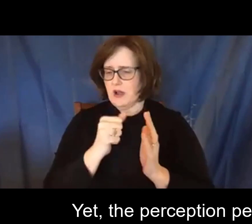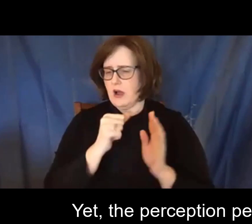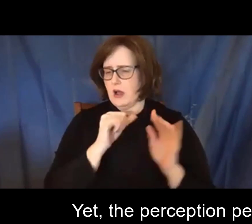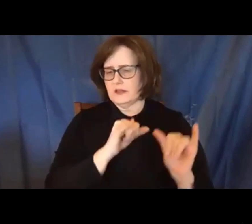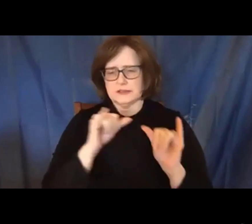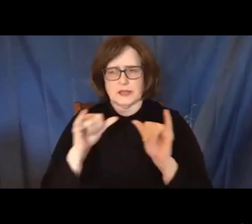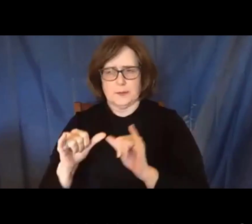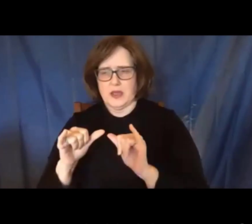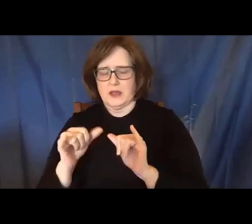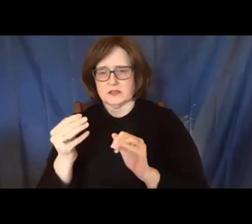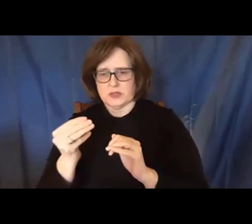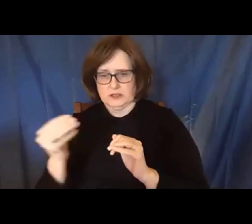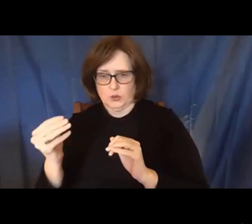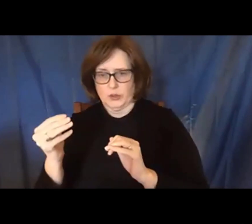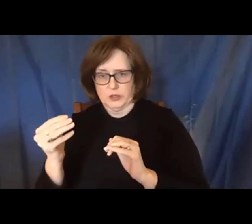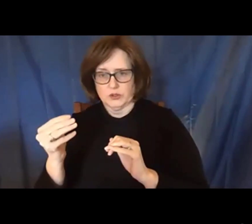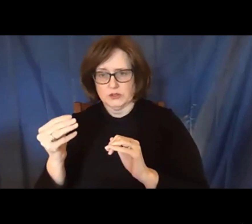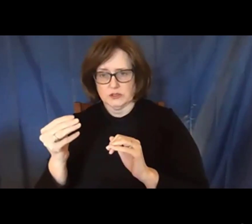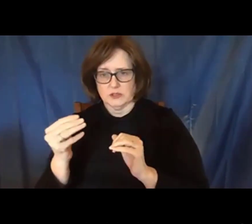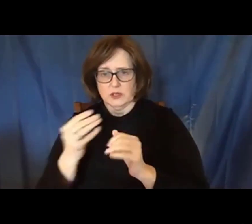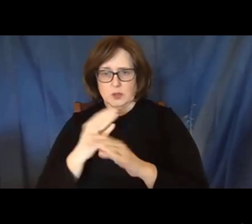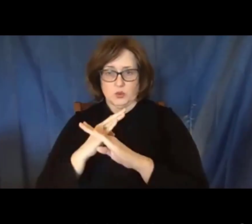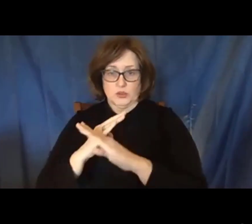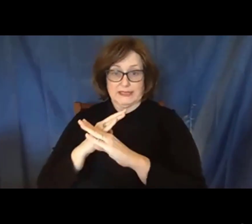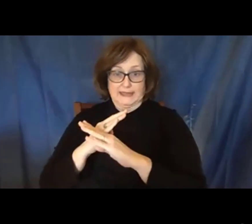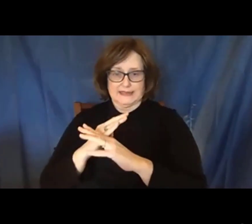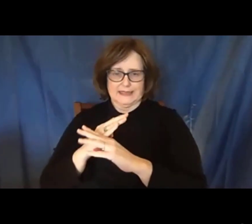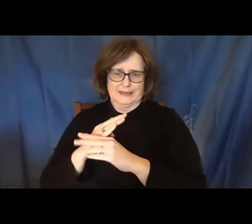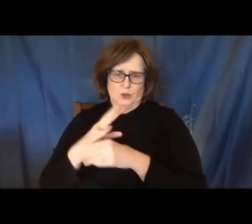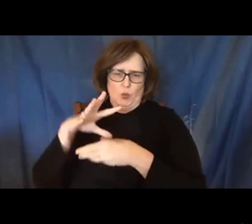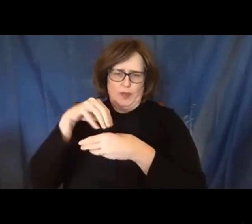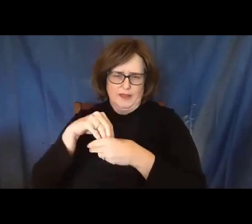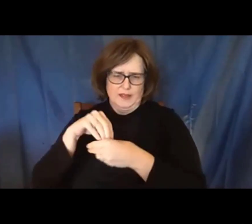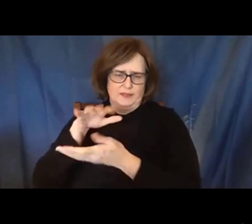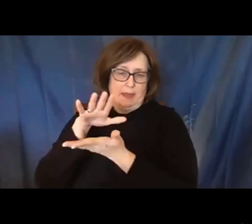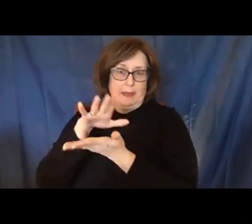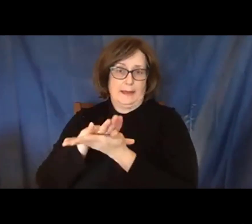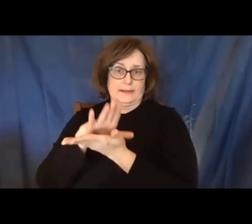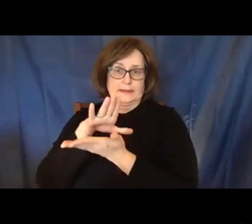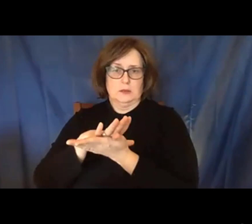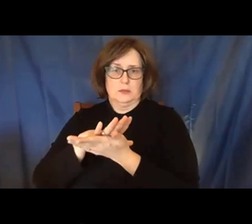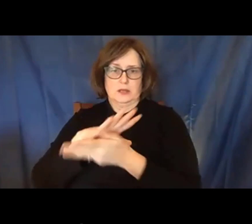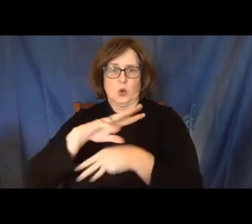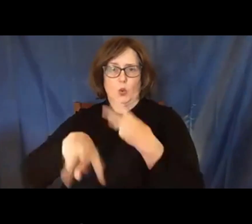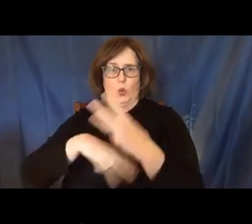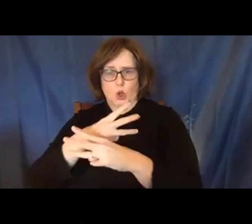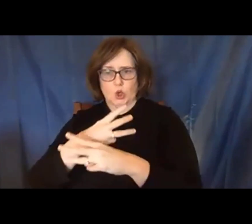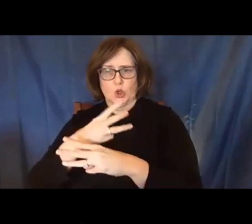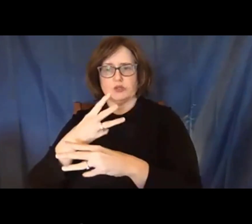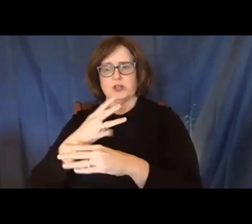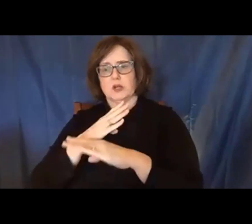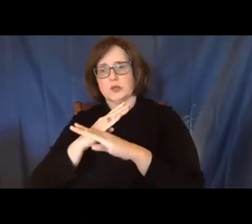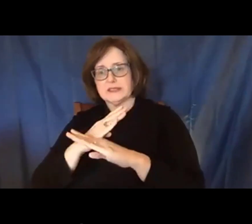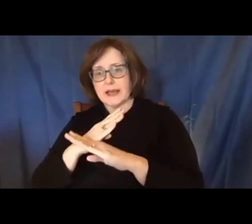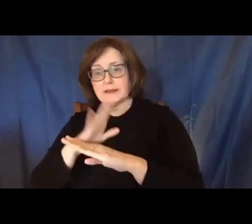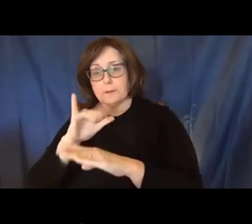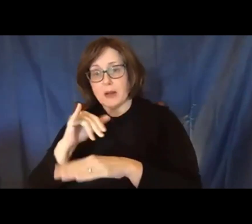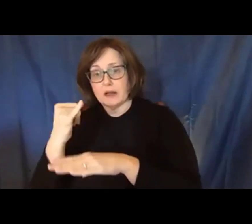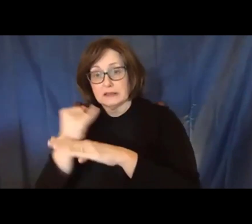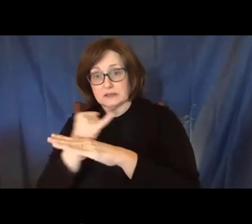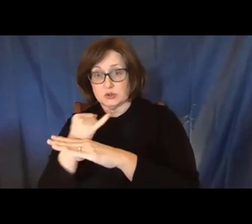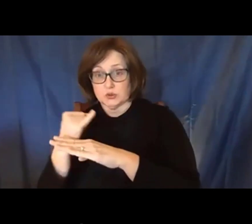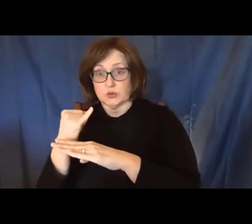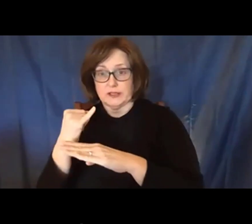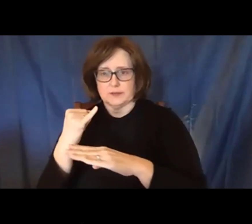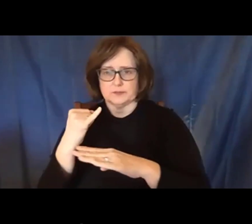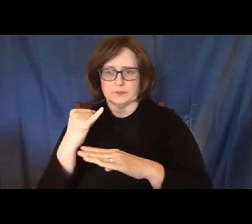serials protected behind the gates of academic publishing industry. So here's some